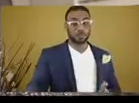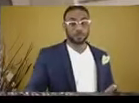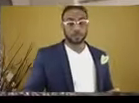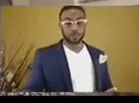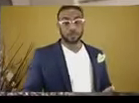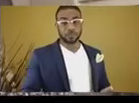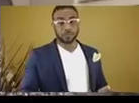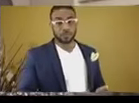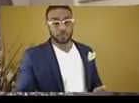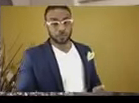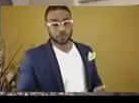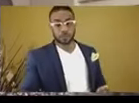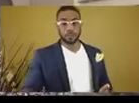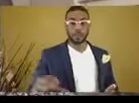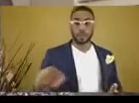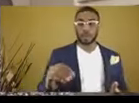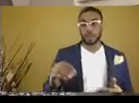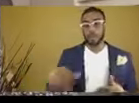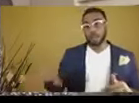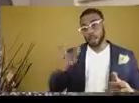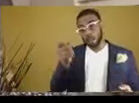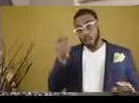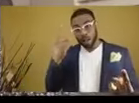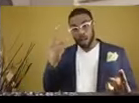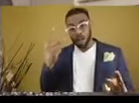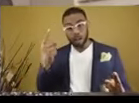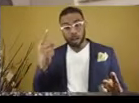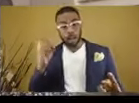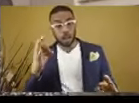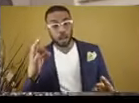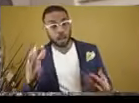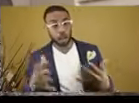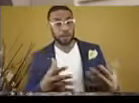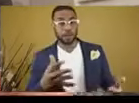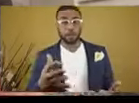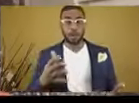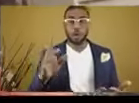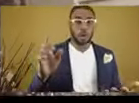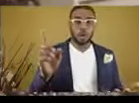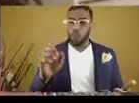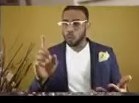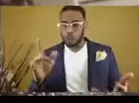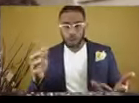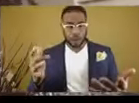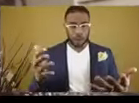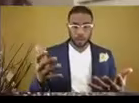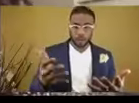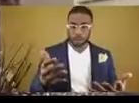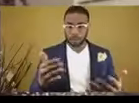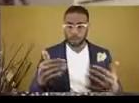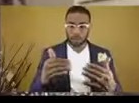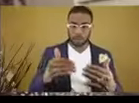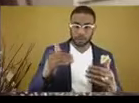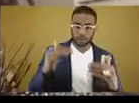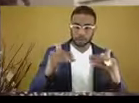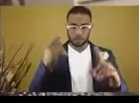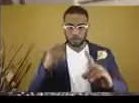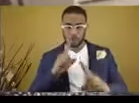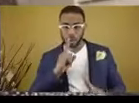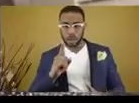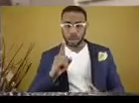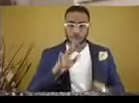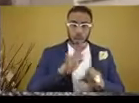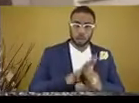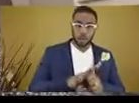of voters and sort of their understanding of where the lever, the points are, the pressure